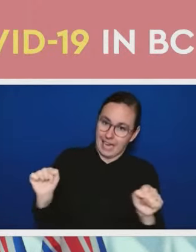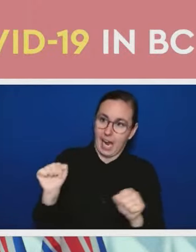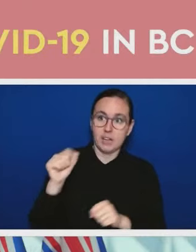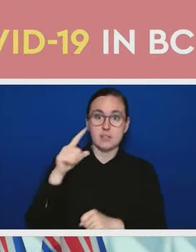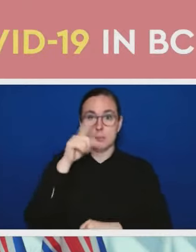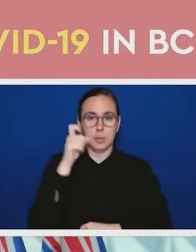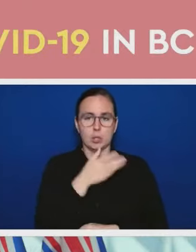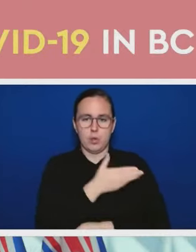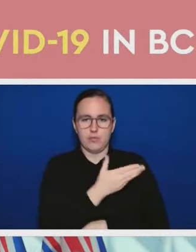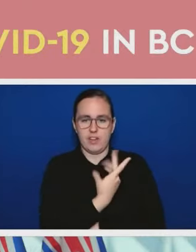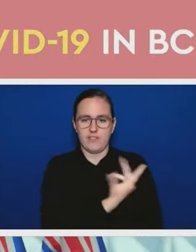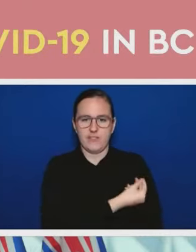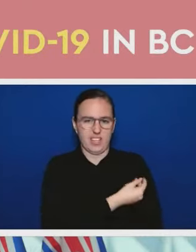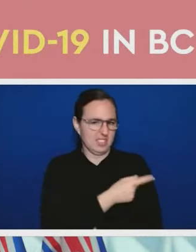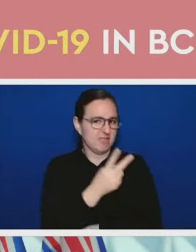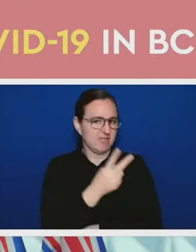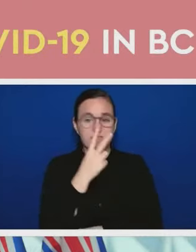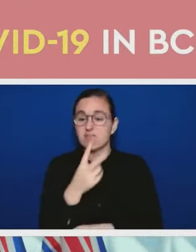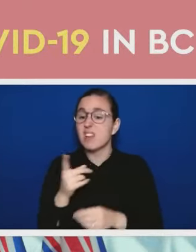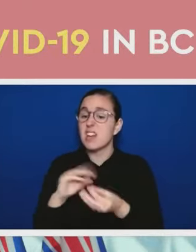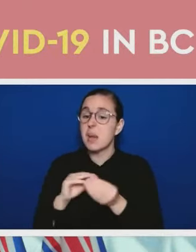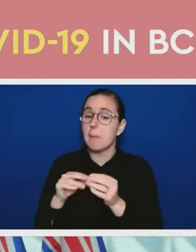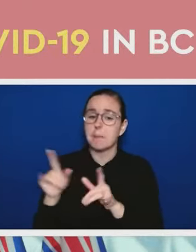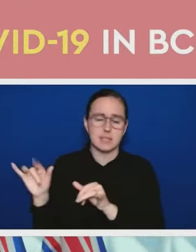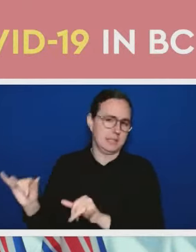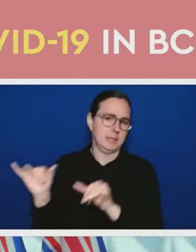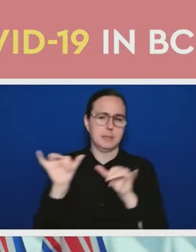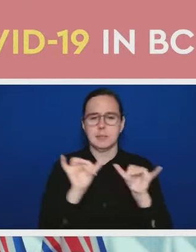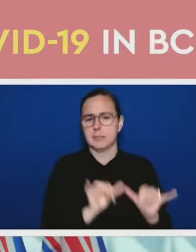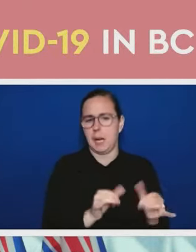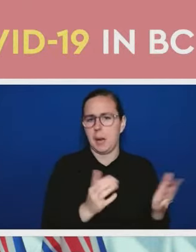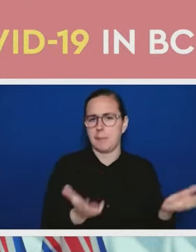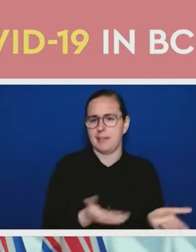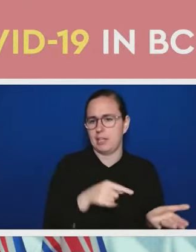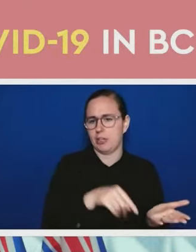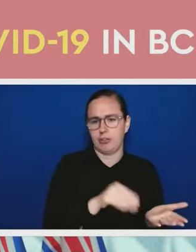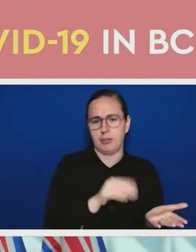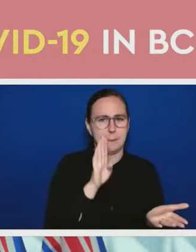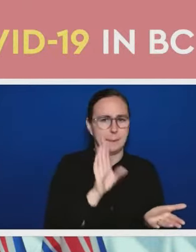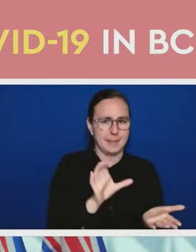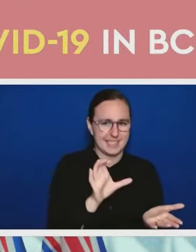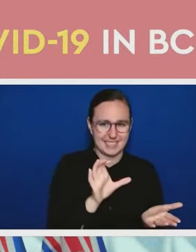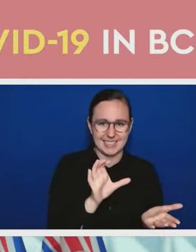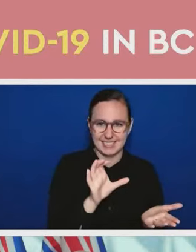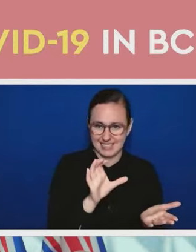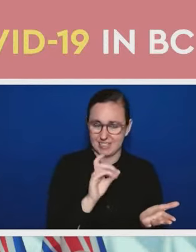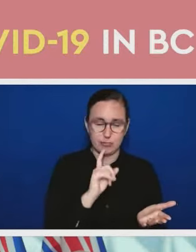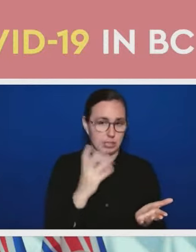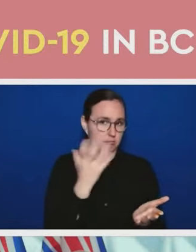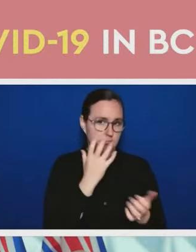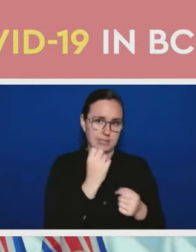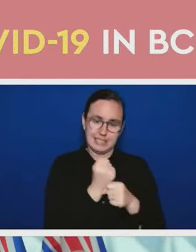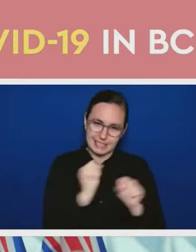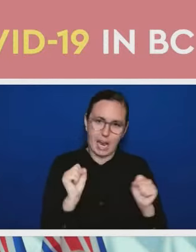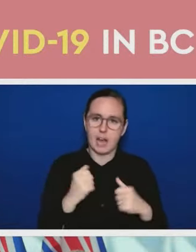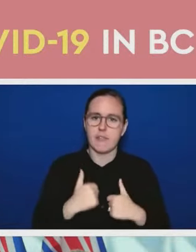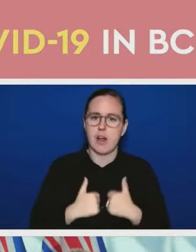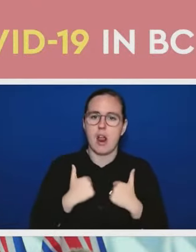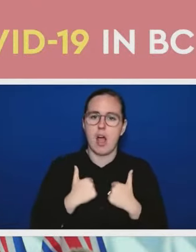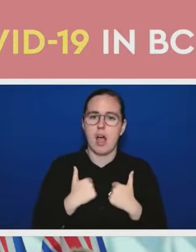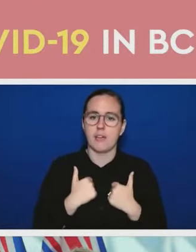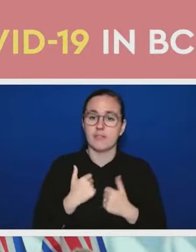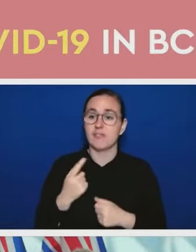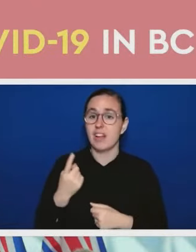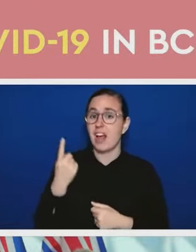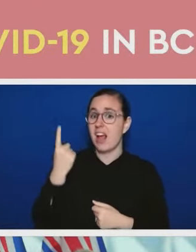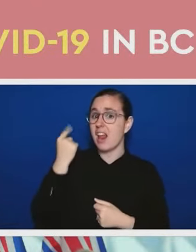BC as well. It means we're in a very different risk scenario than even a year ago. So I'm going to talk